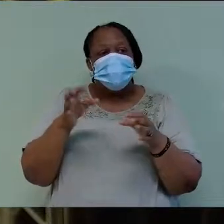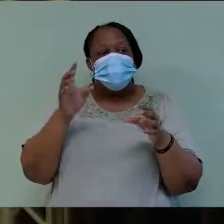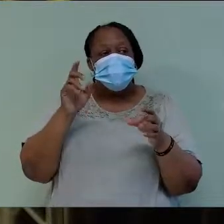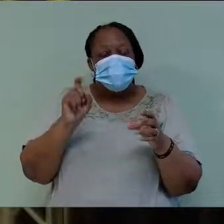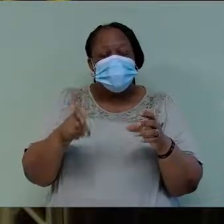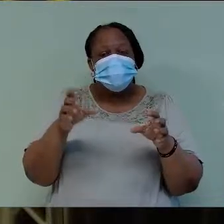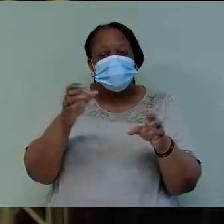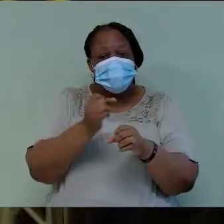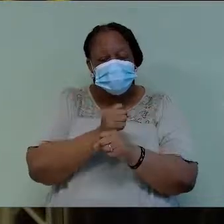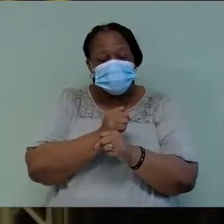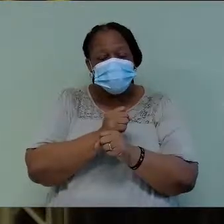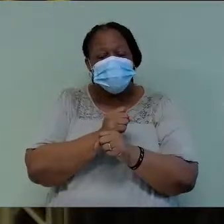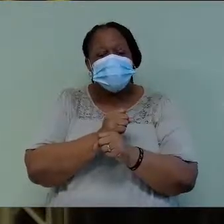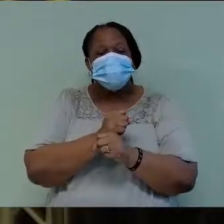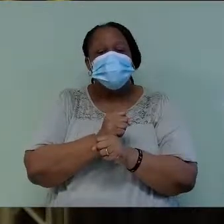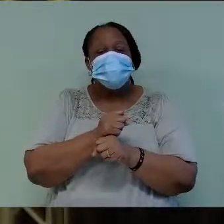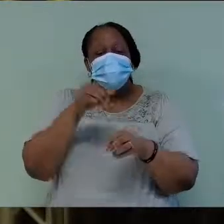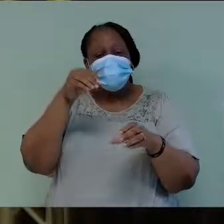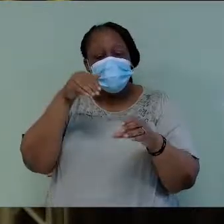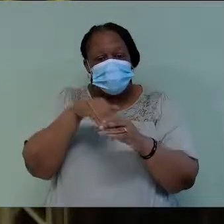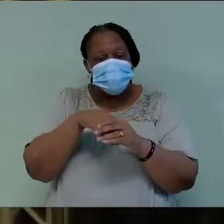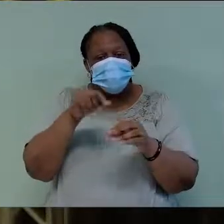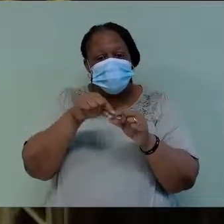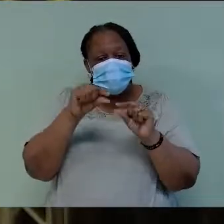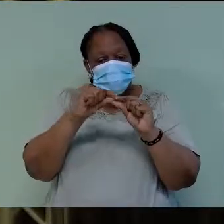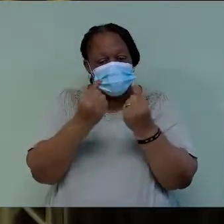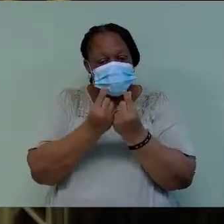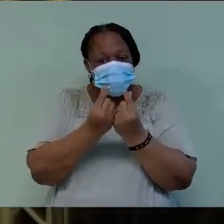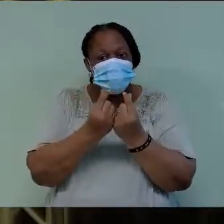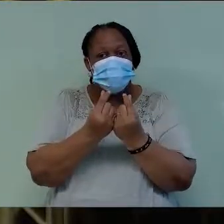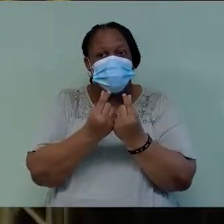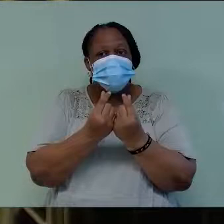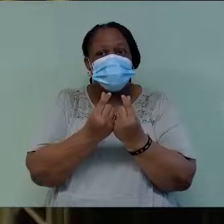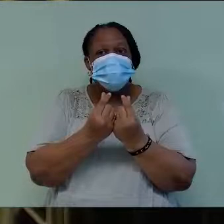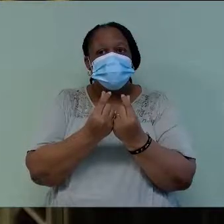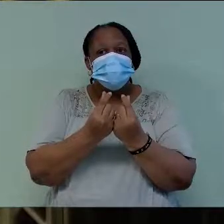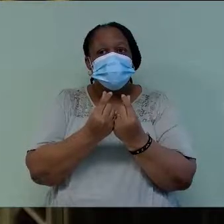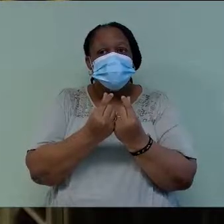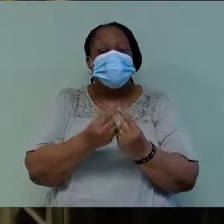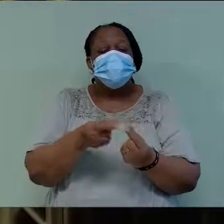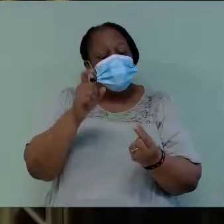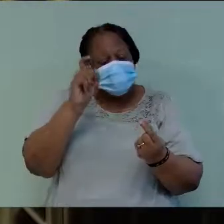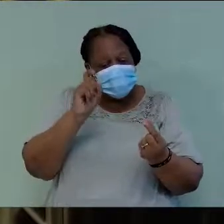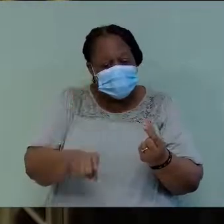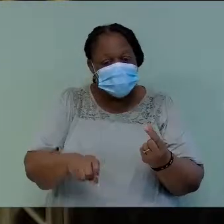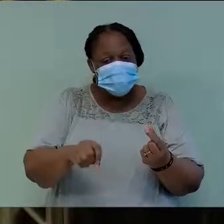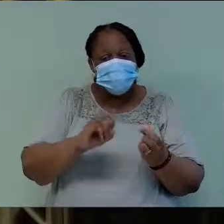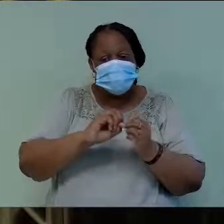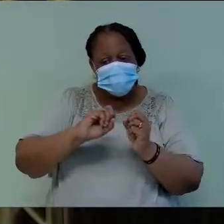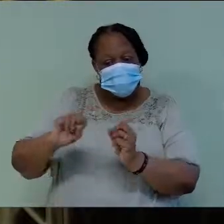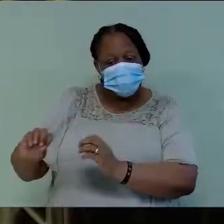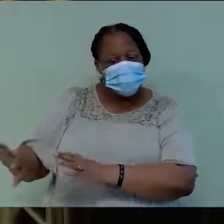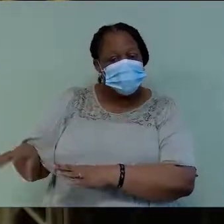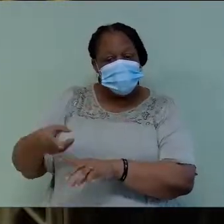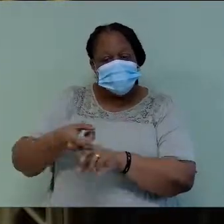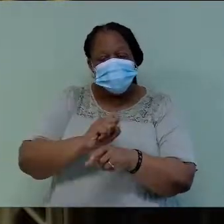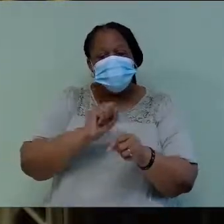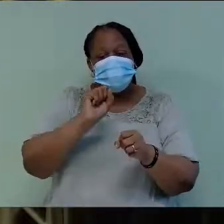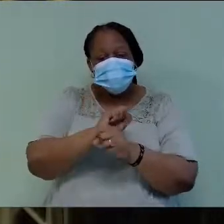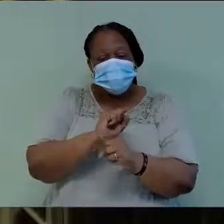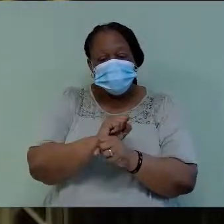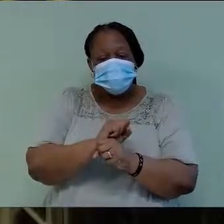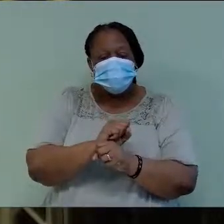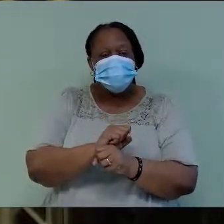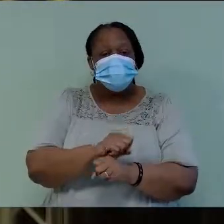as a result of COVID-19. 1, you must be laid off. 2, reduce